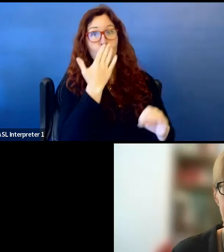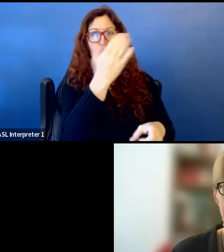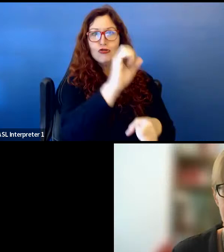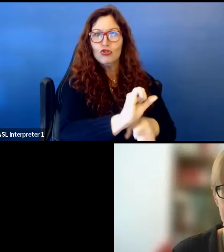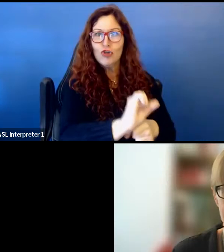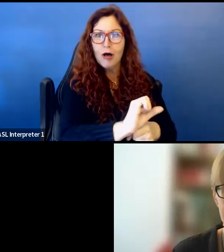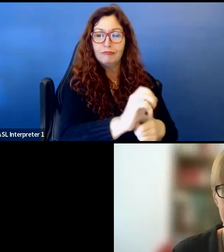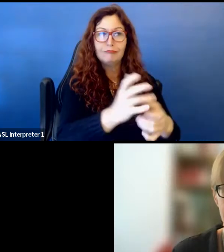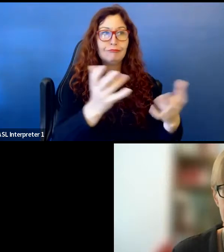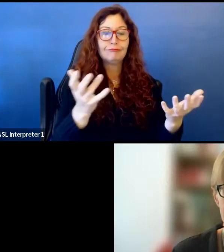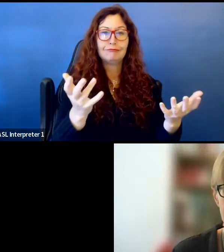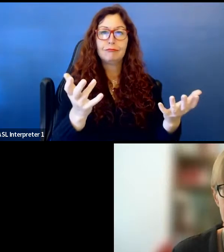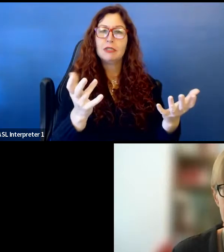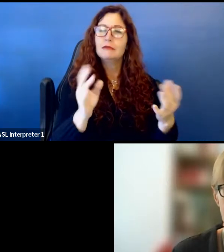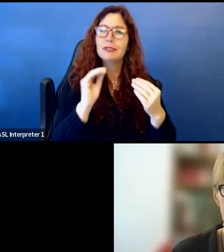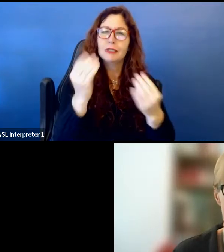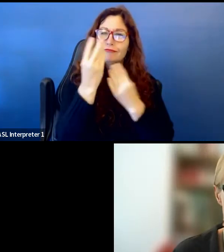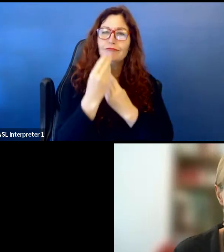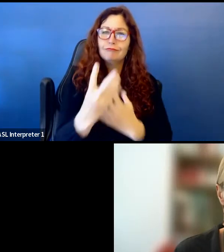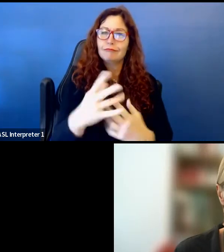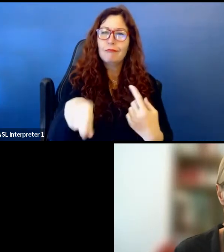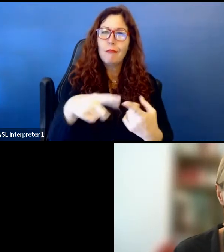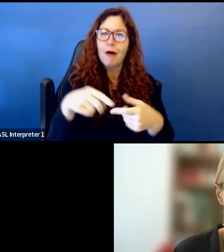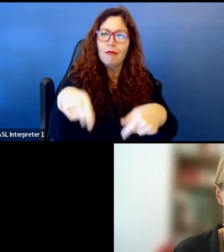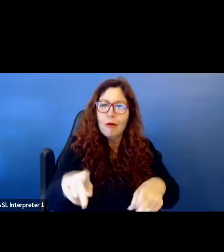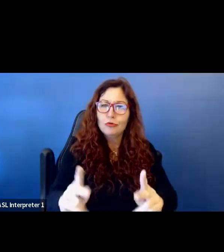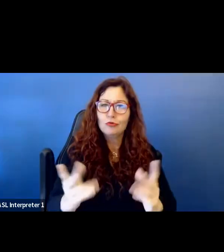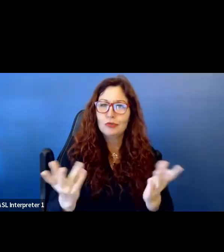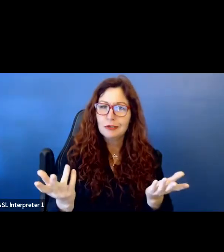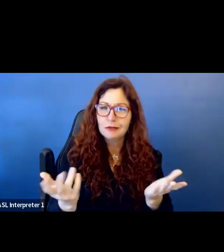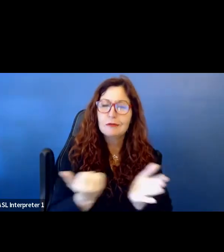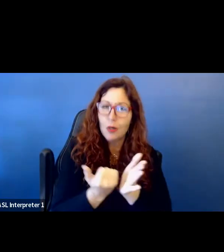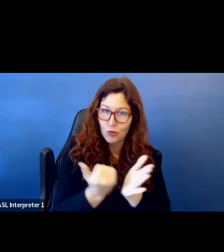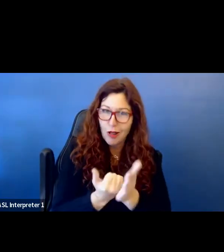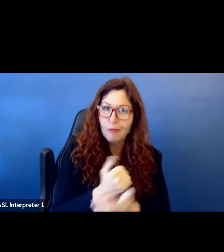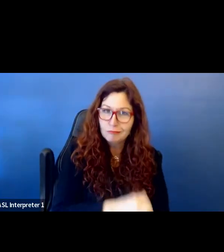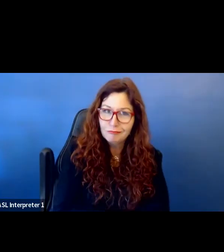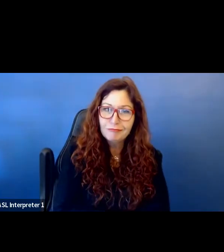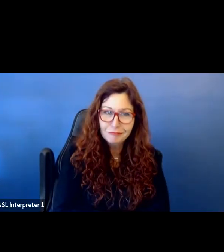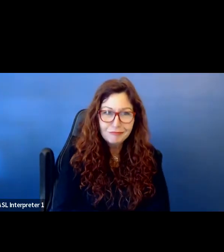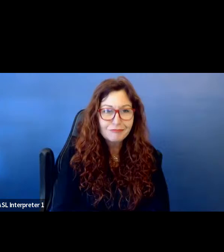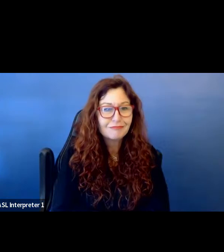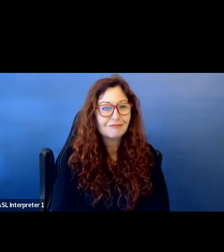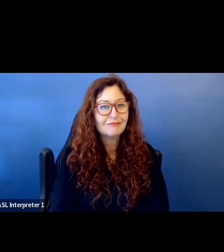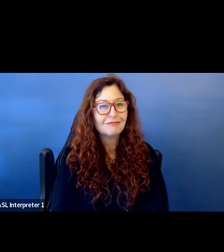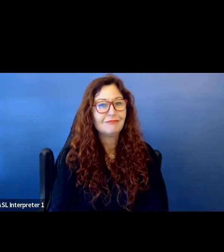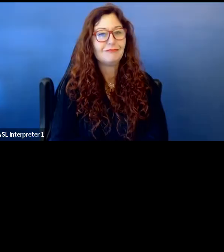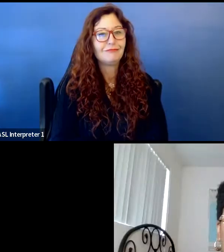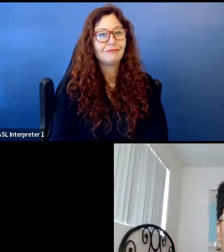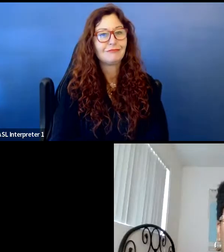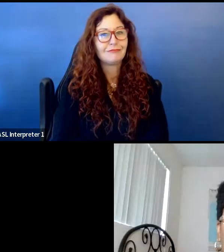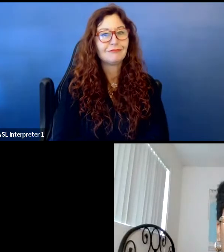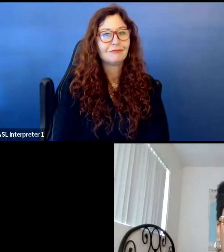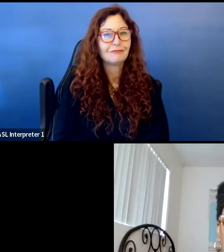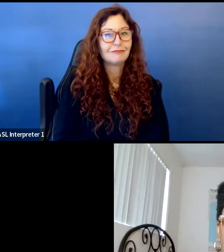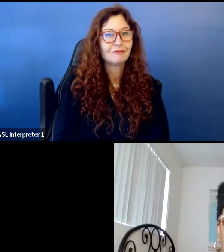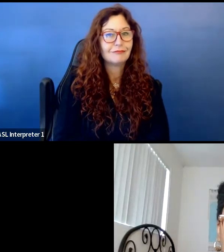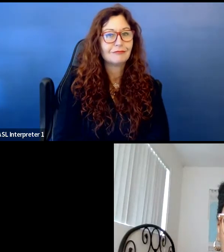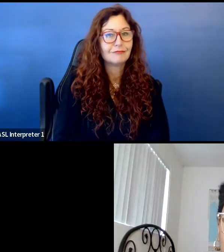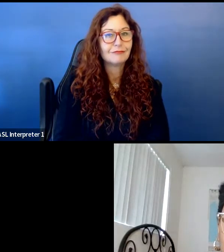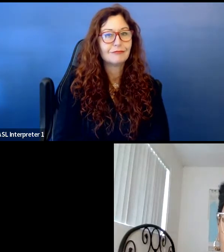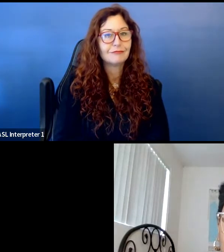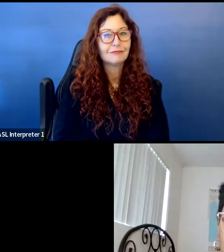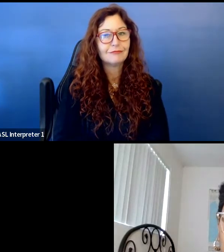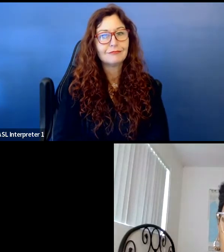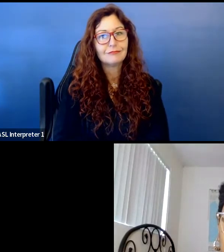much and um now to miss bailey and i'll give it a second to pull up okay